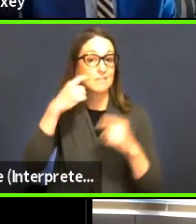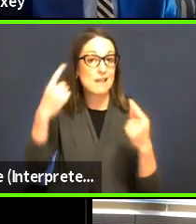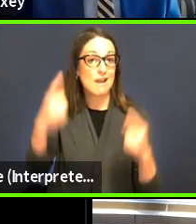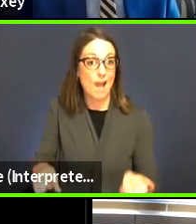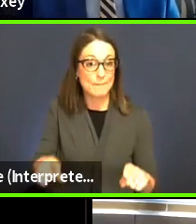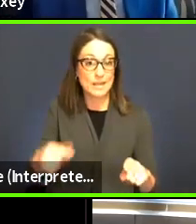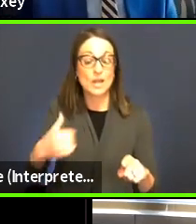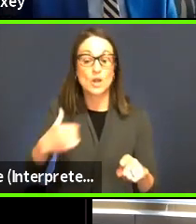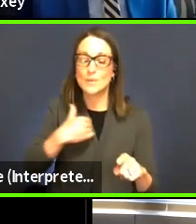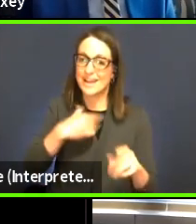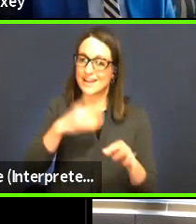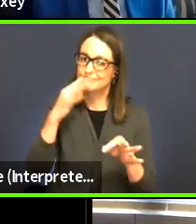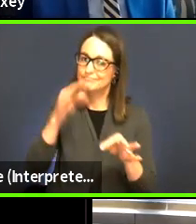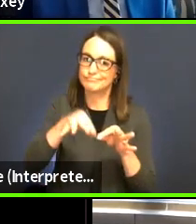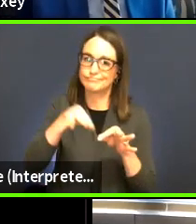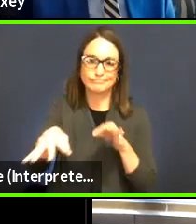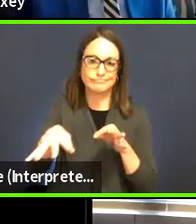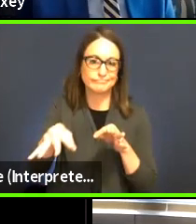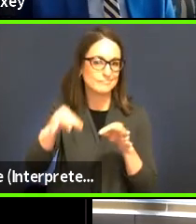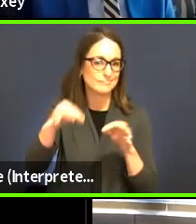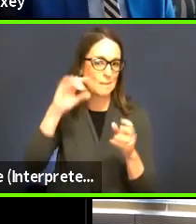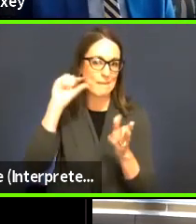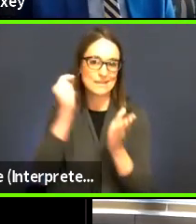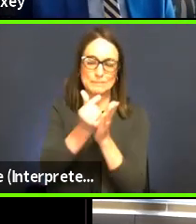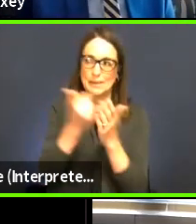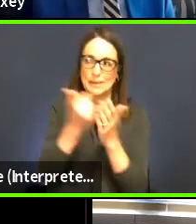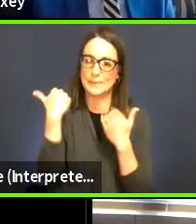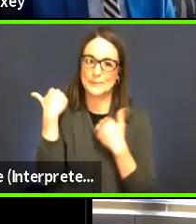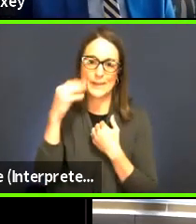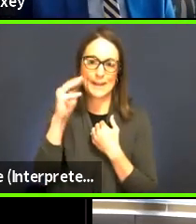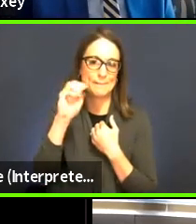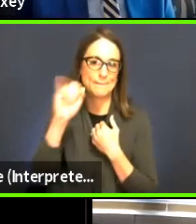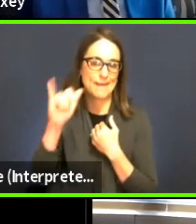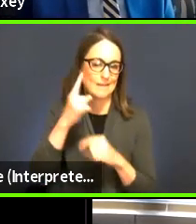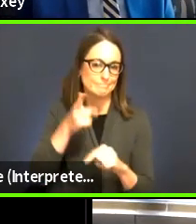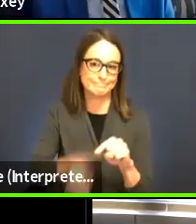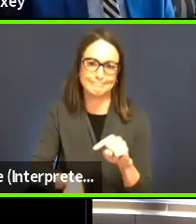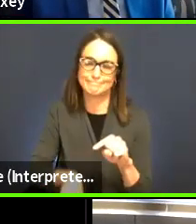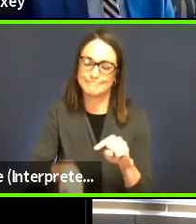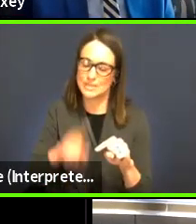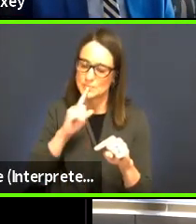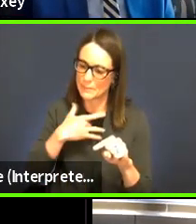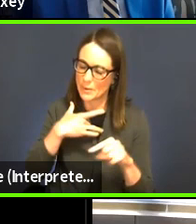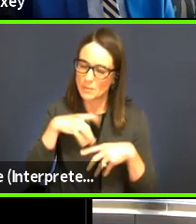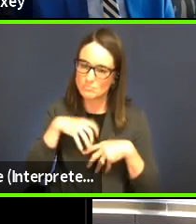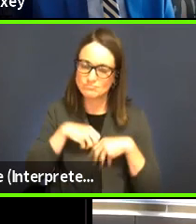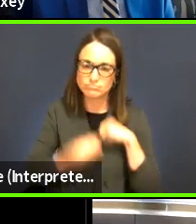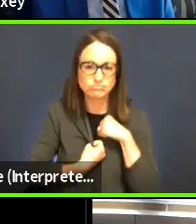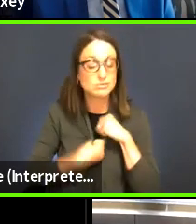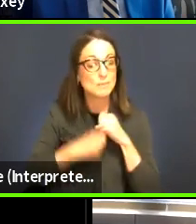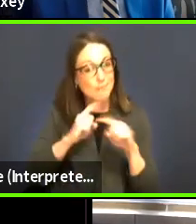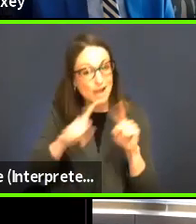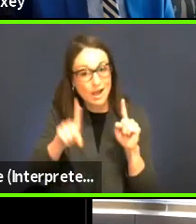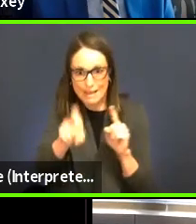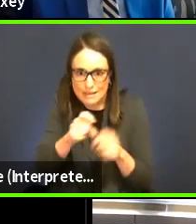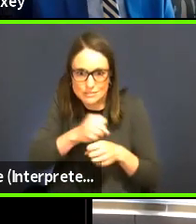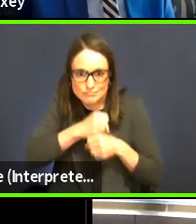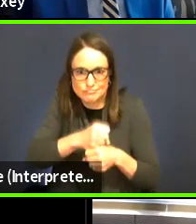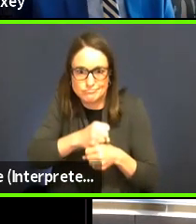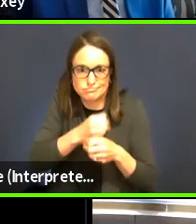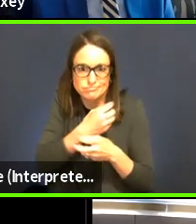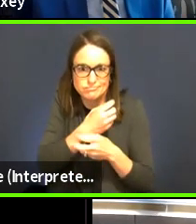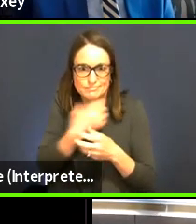postpone commencement in May. And it was certainly heartbreaking, but necessary to protect the health and safety of our students and their